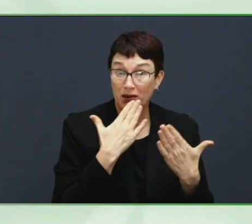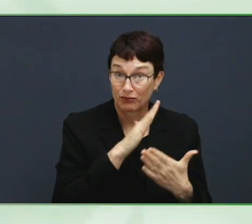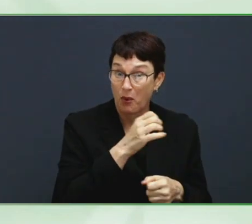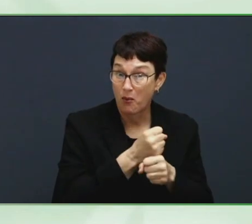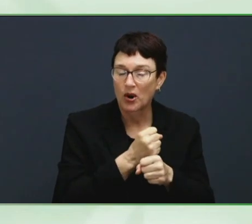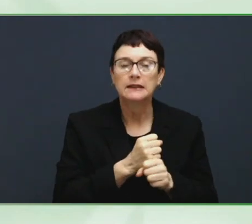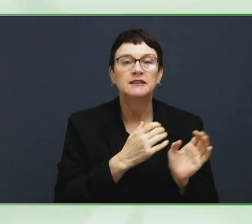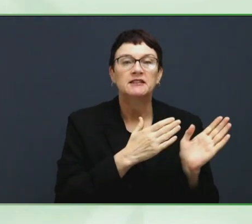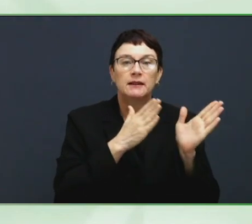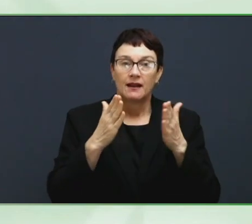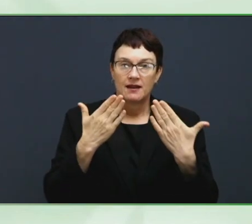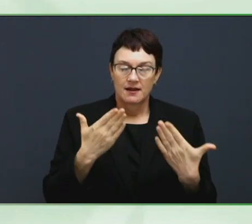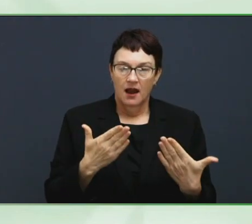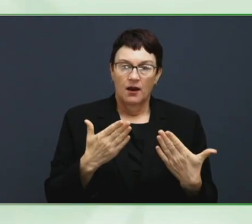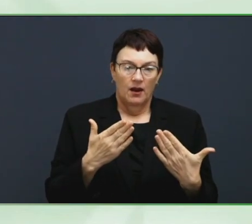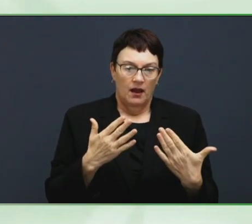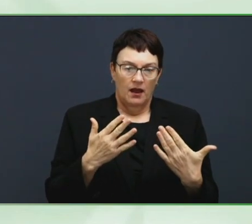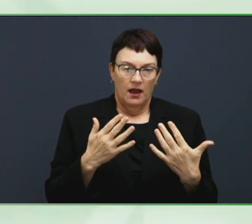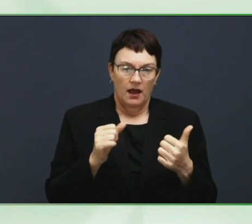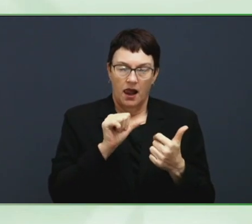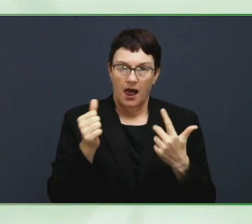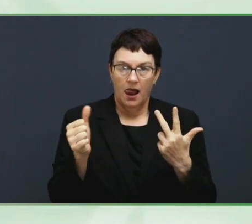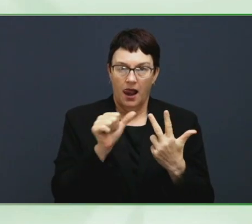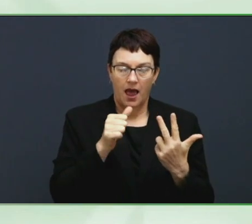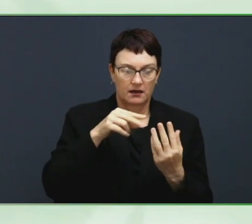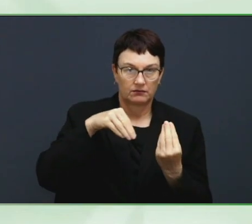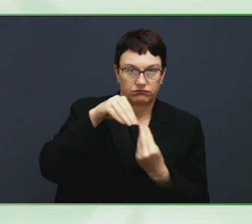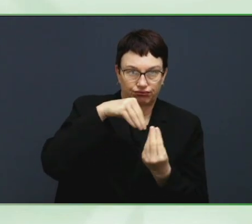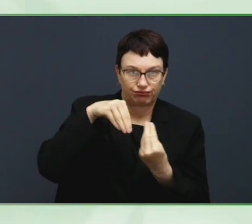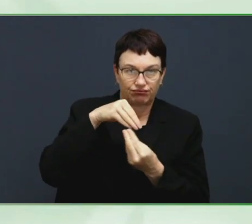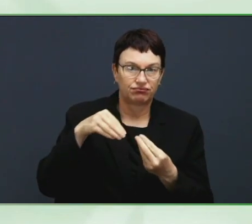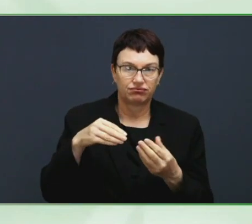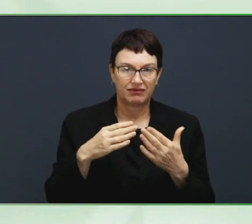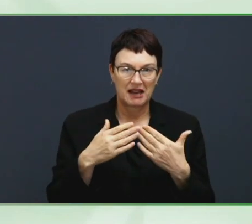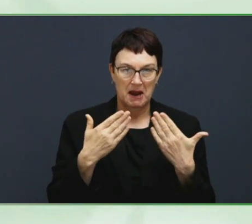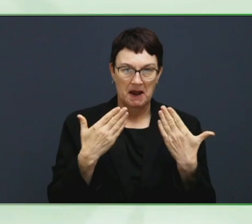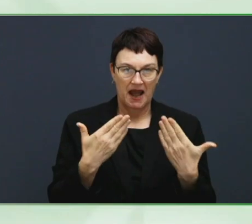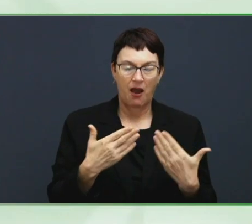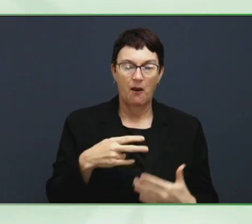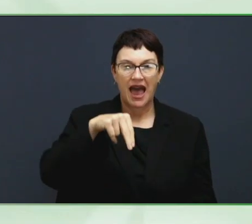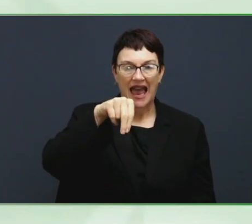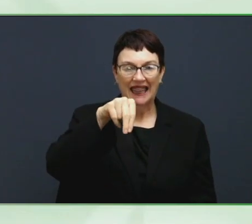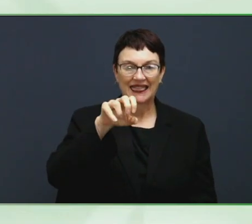I've switched the order, but Nevgül, you are in the middle, so you were going to go in the